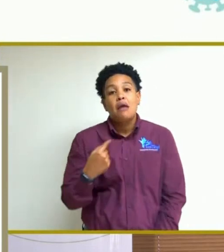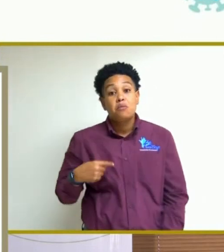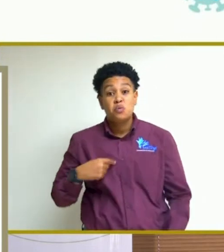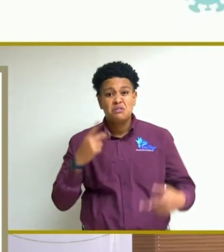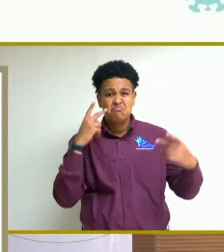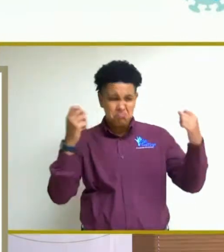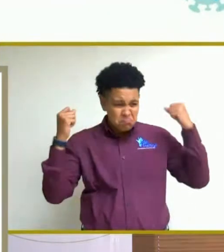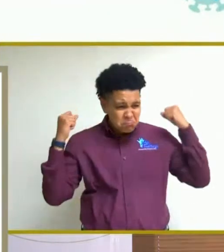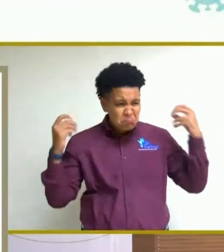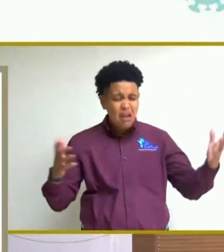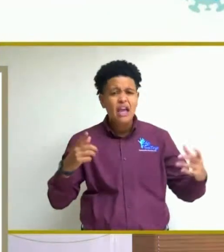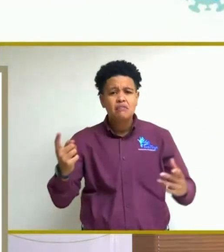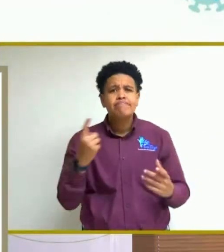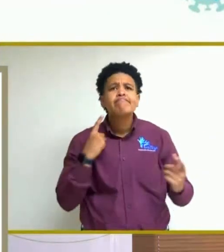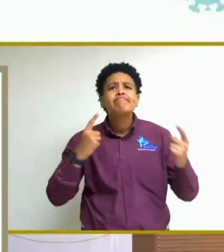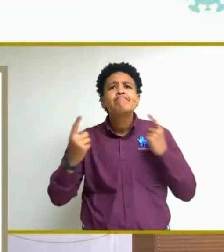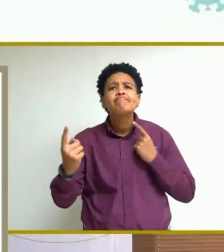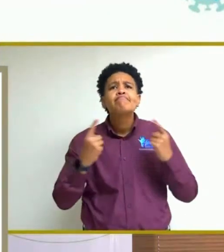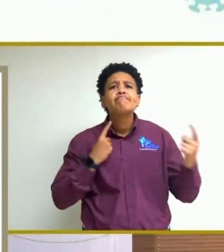quite a number of them